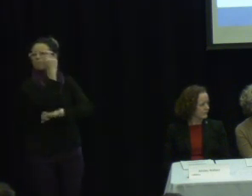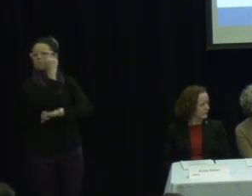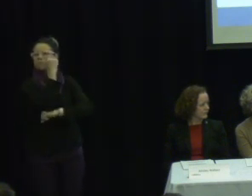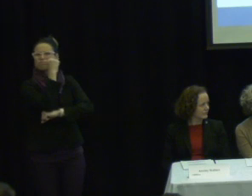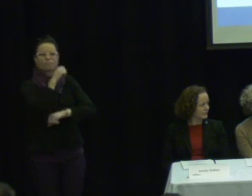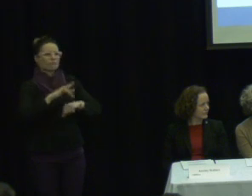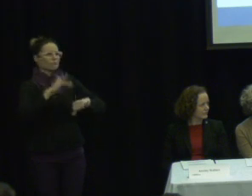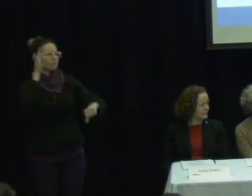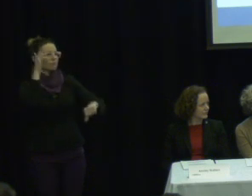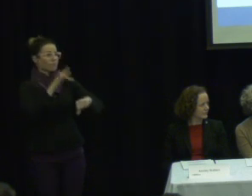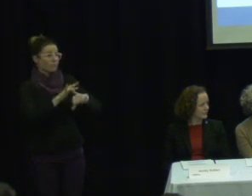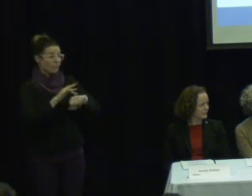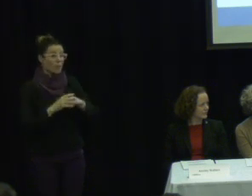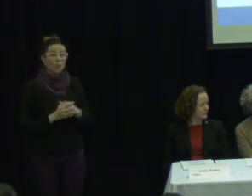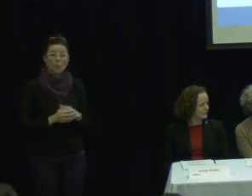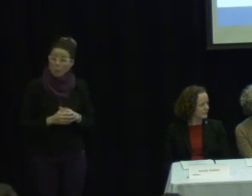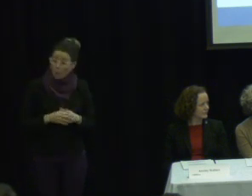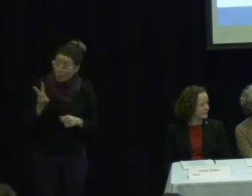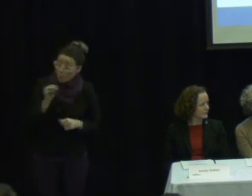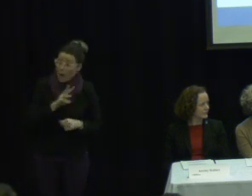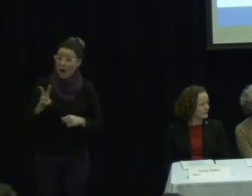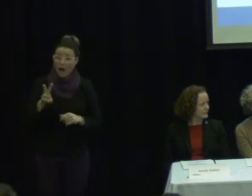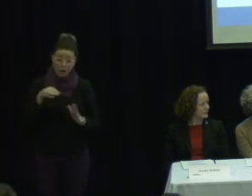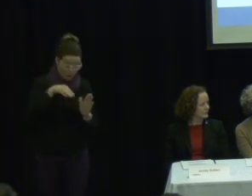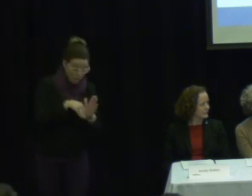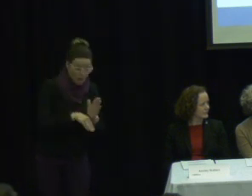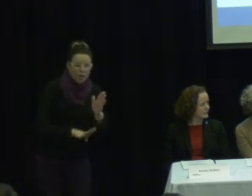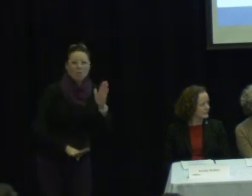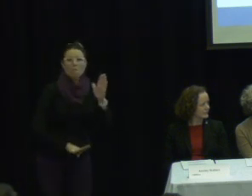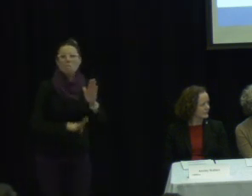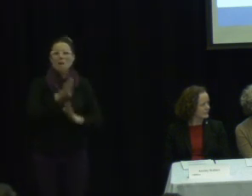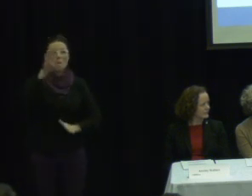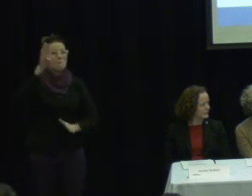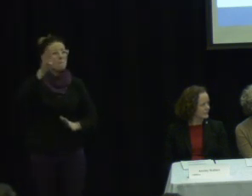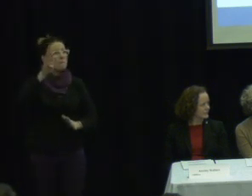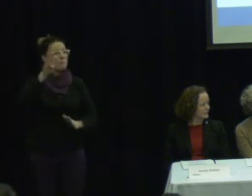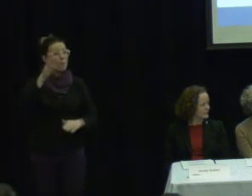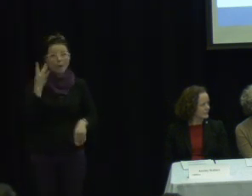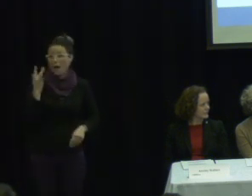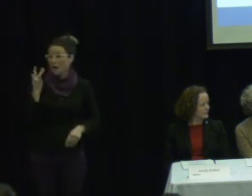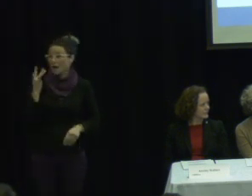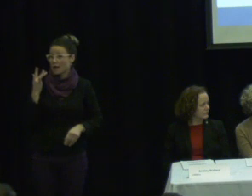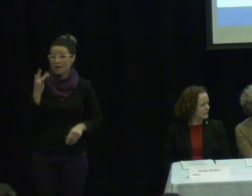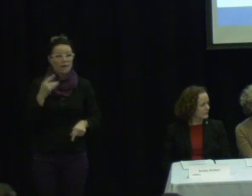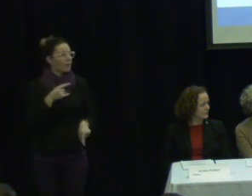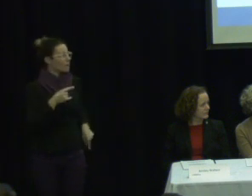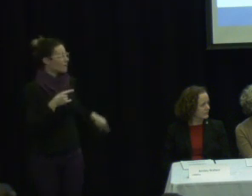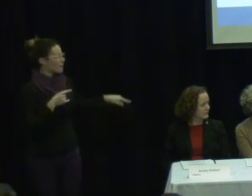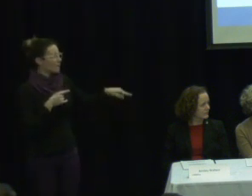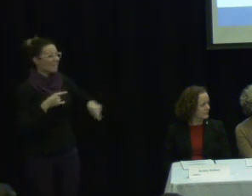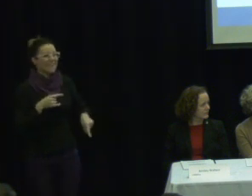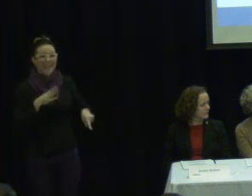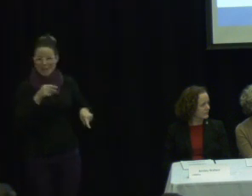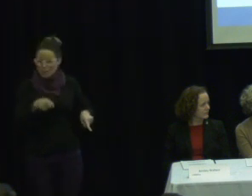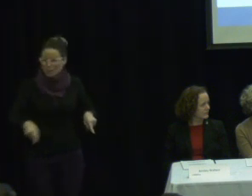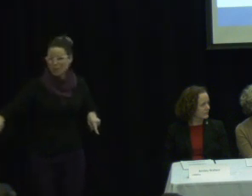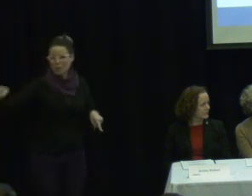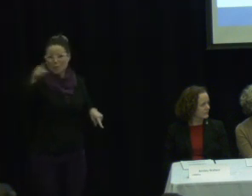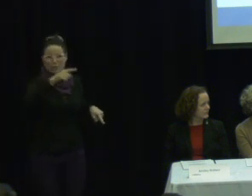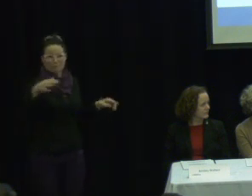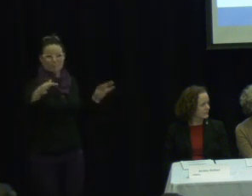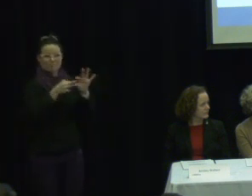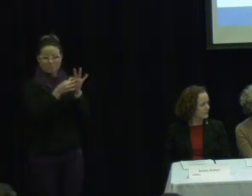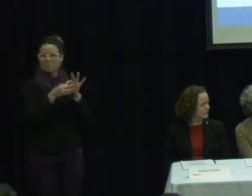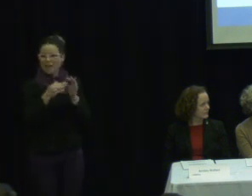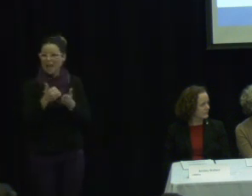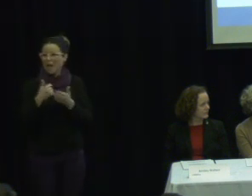our demographics, has been truly an expression of how much these folks and you and the audience have helped bring us back. And I don't take a lot of credit